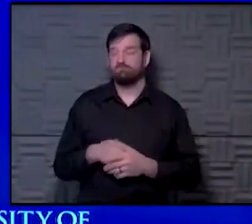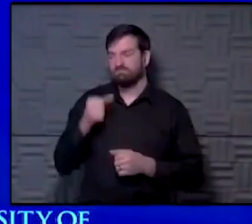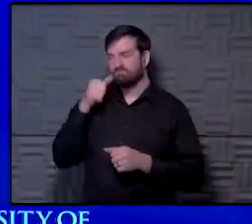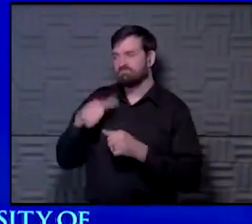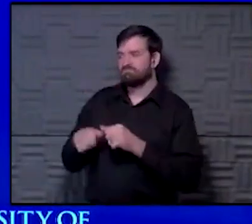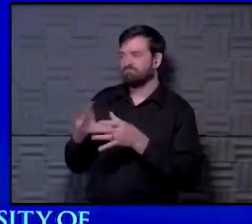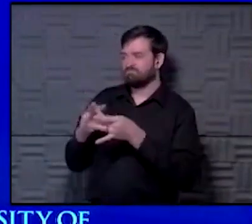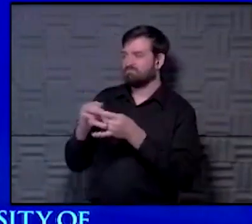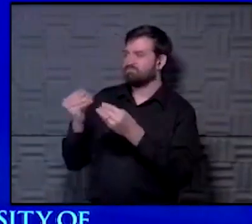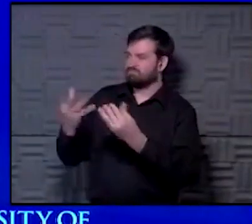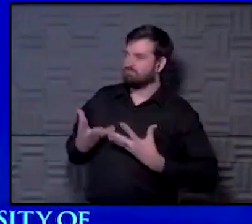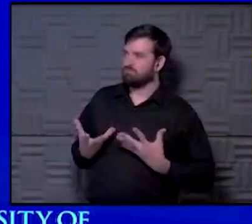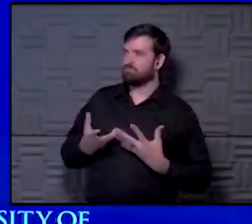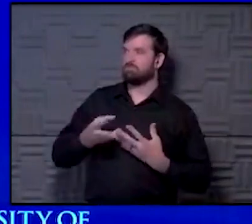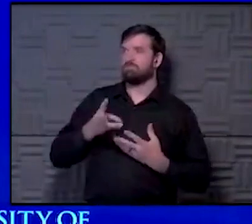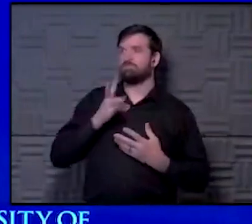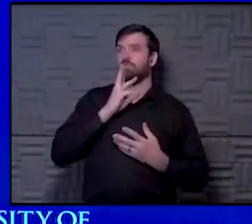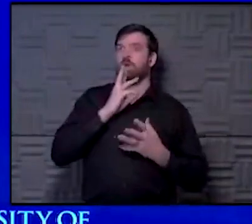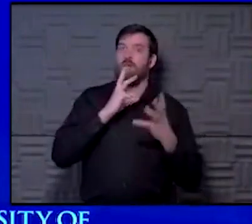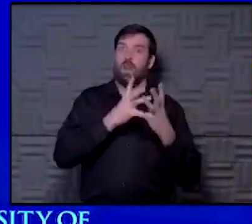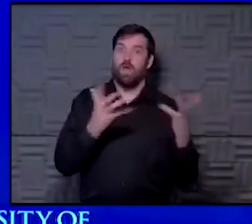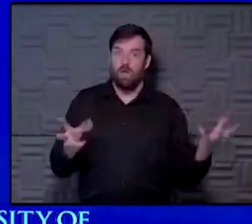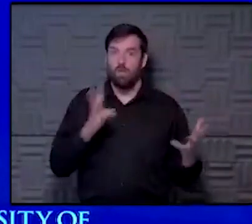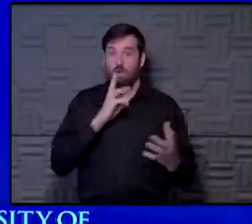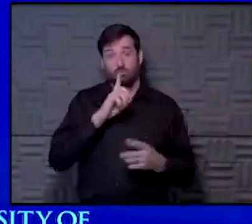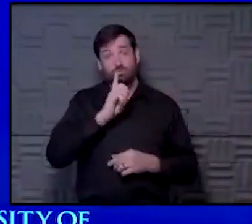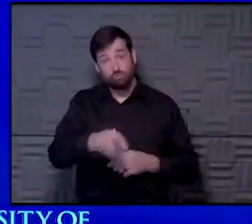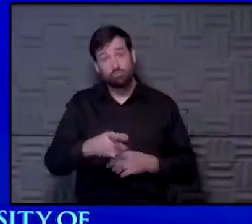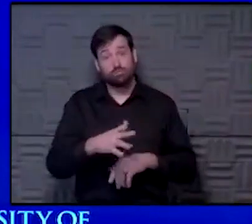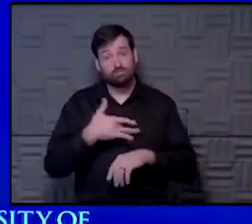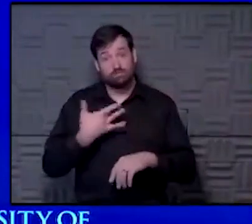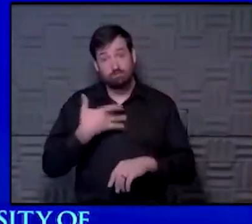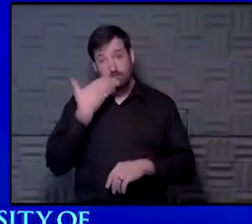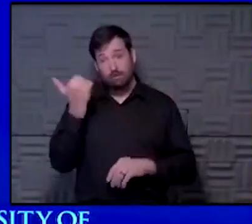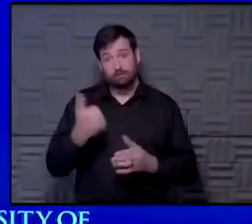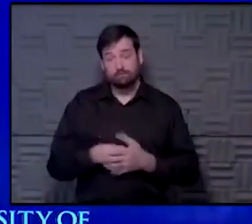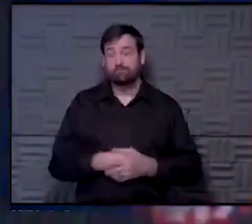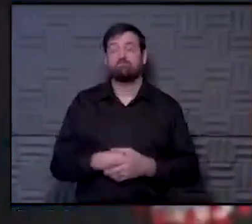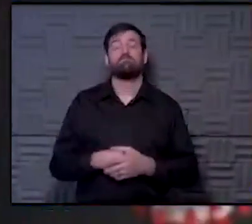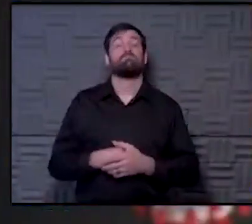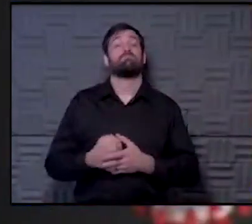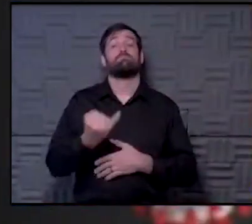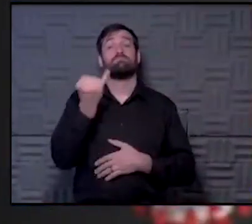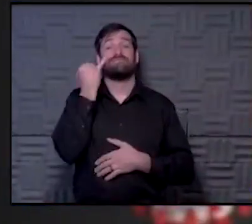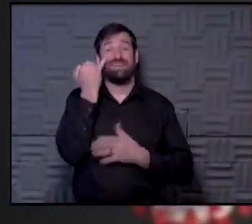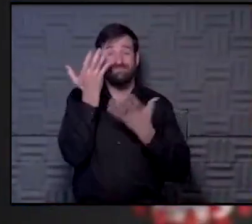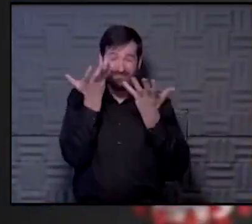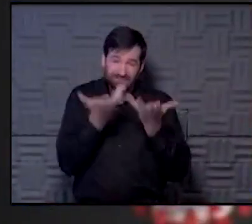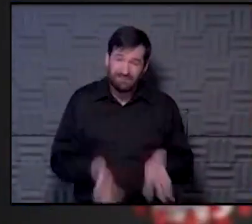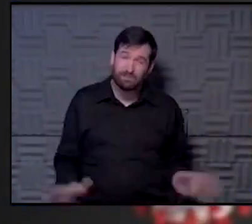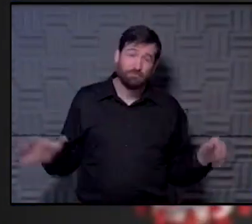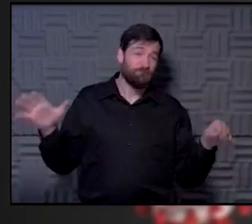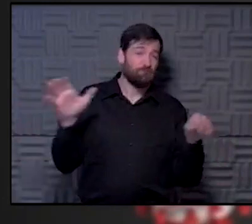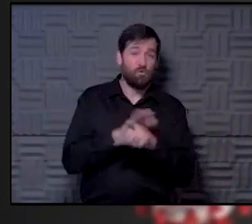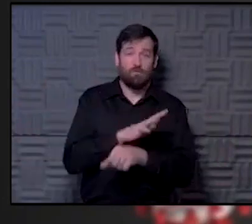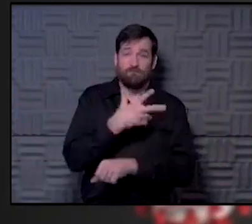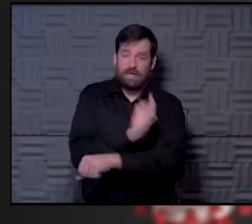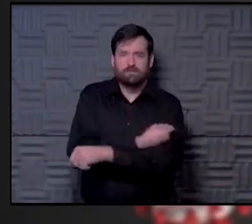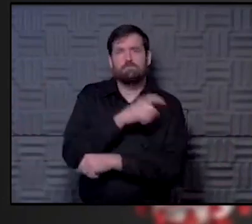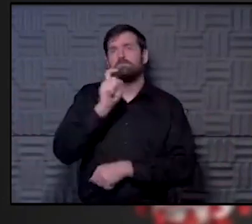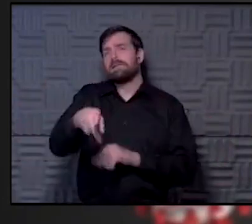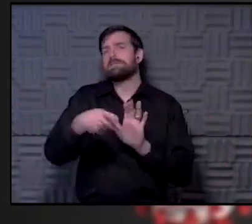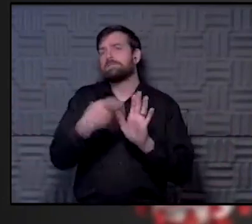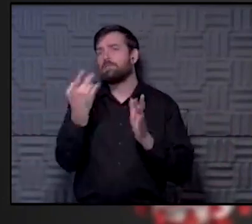guys told me to drink a lot of water and I'd feel better. And it's true. It does. It does help. If we are completely vaccinated, do we need to double